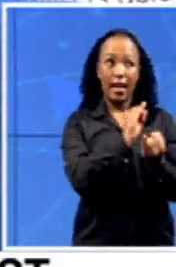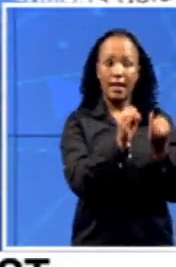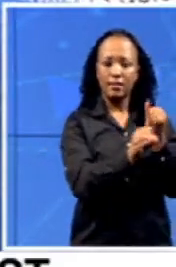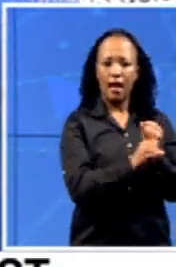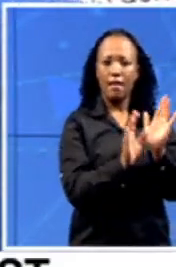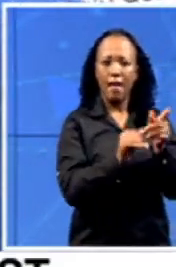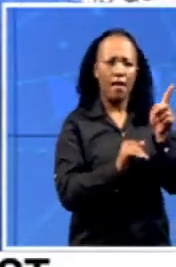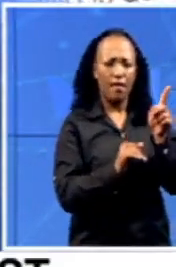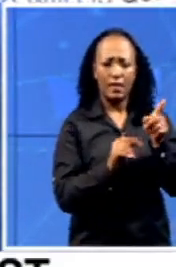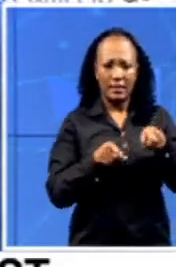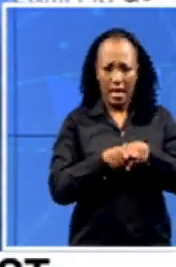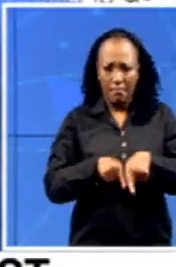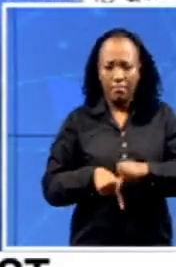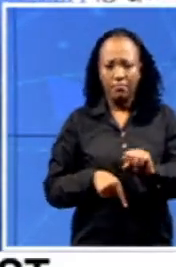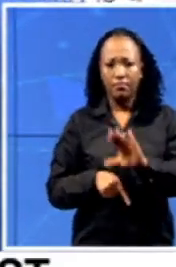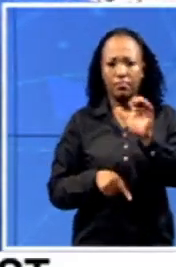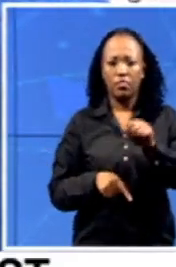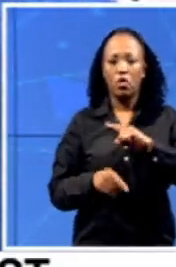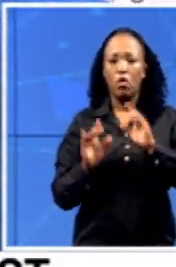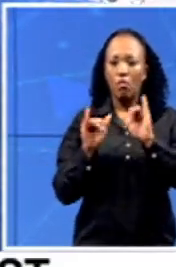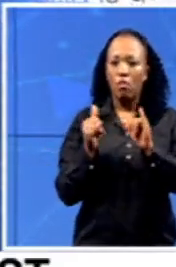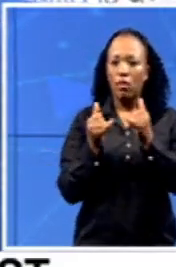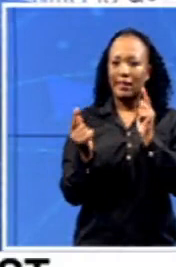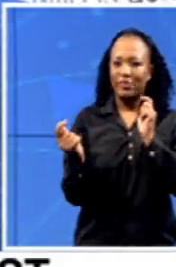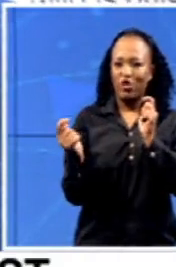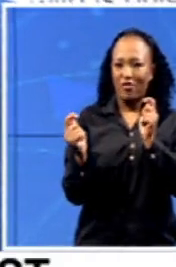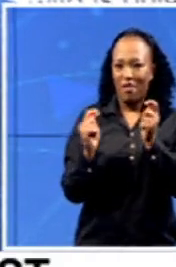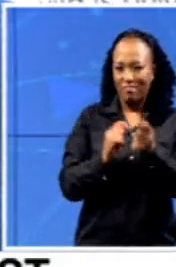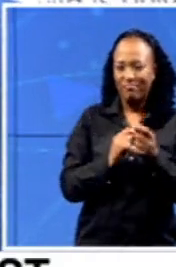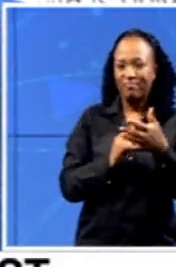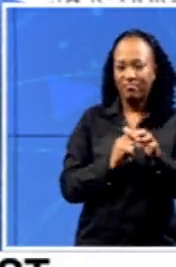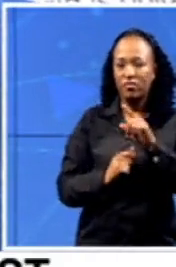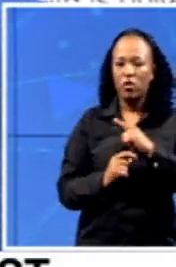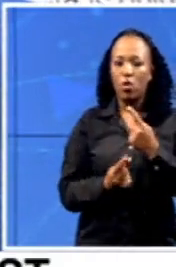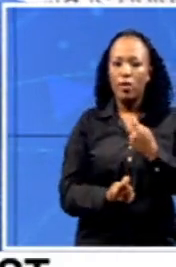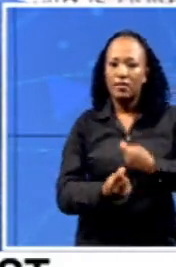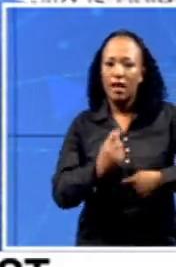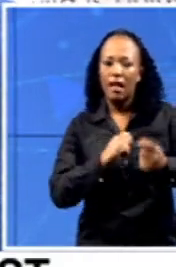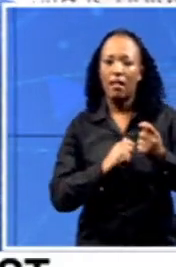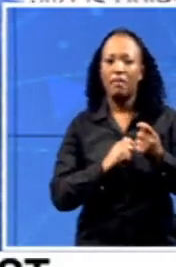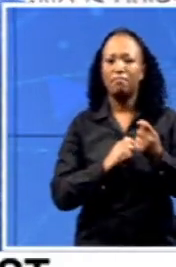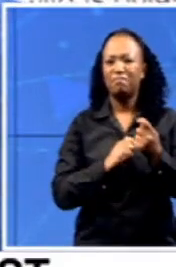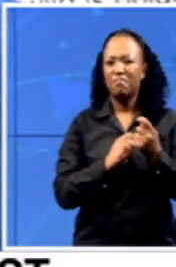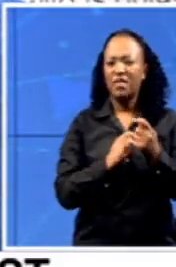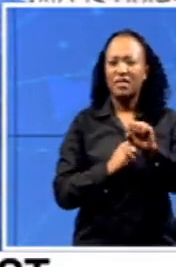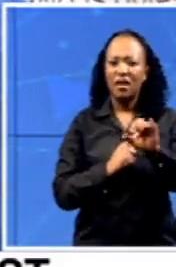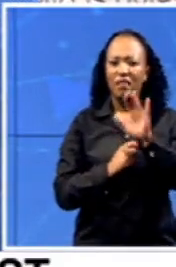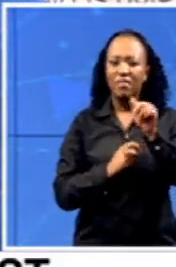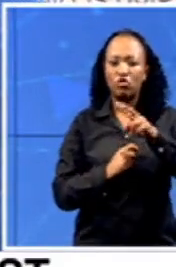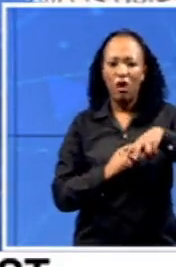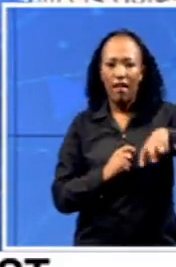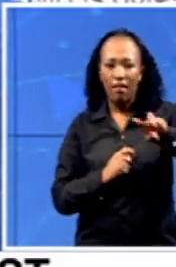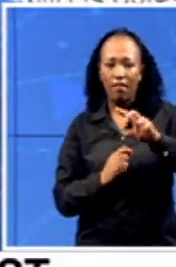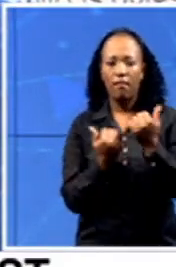a company during COVID, we've had to transform our business and reinvent ourselves. So we sell domestic wholesale to South African travel